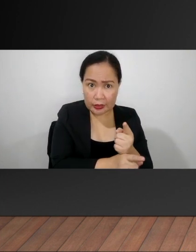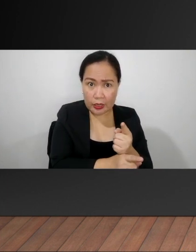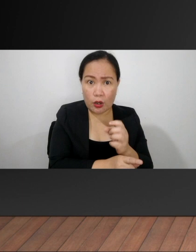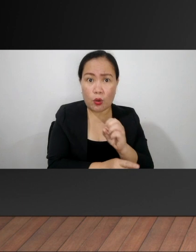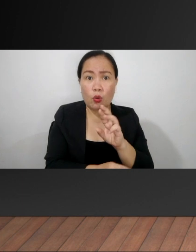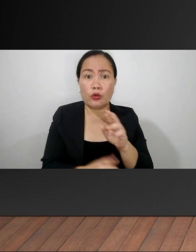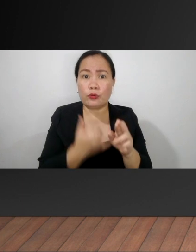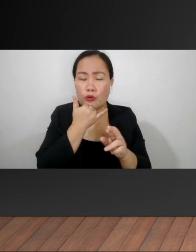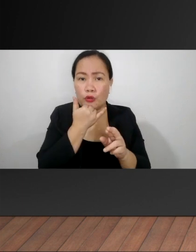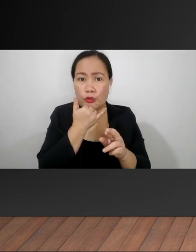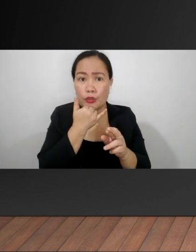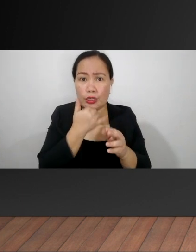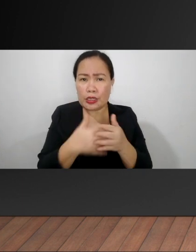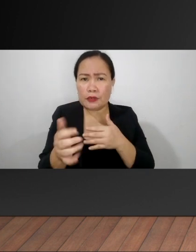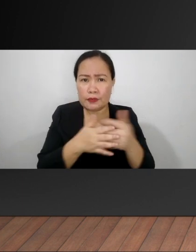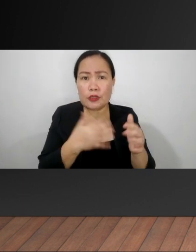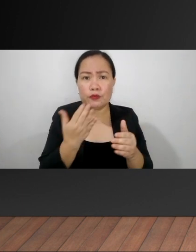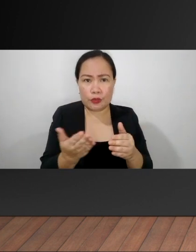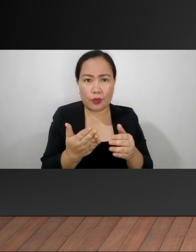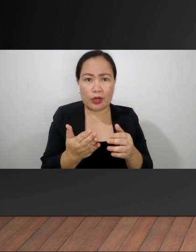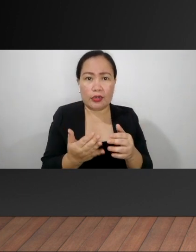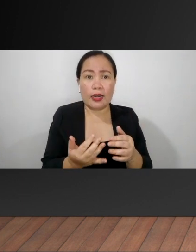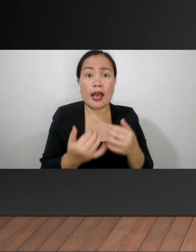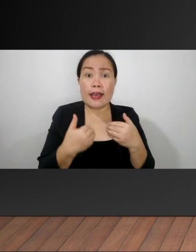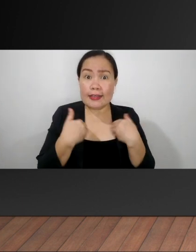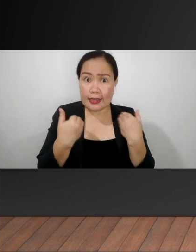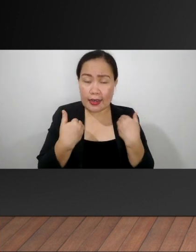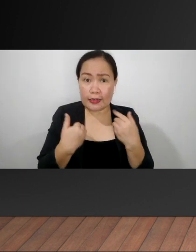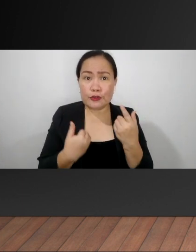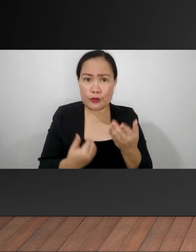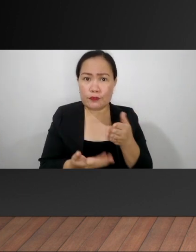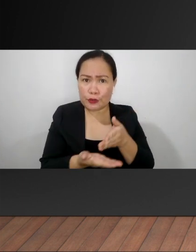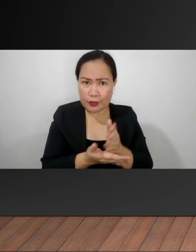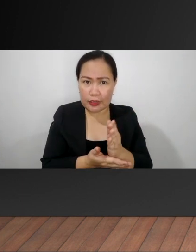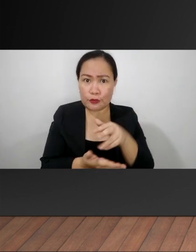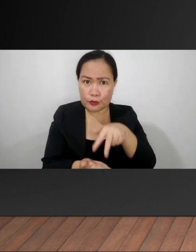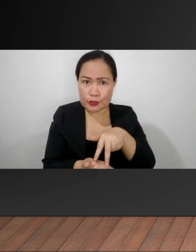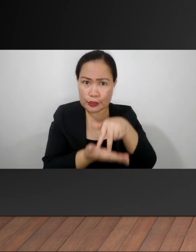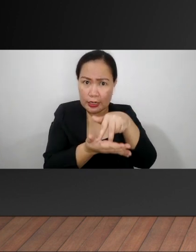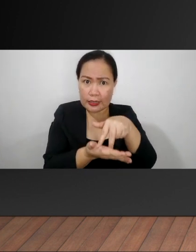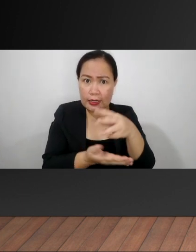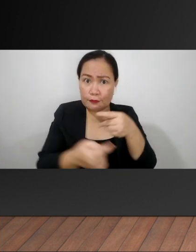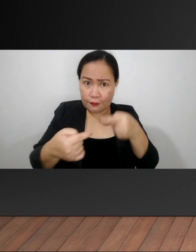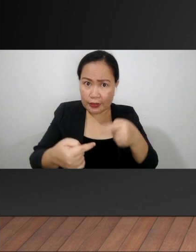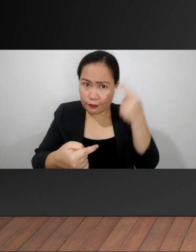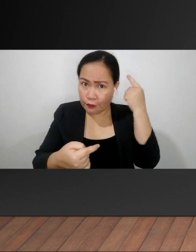Even when you are young, you have the right to stand up and fight for what is right.